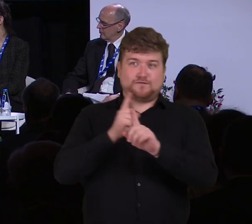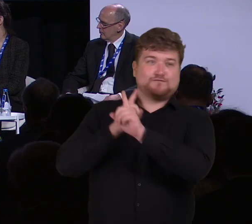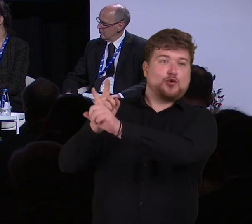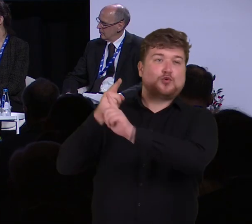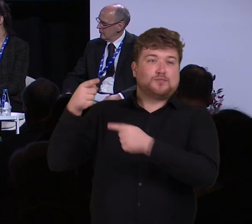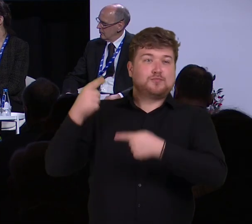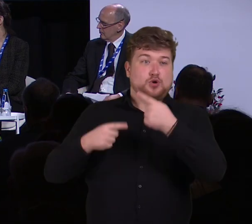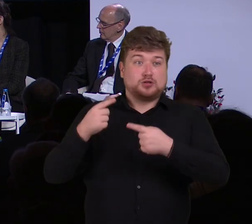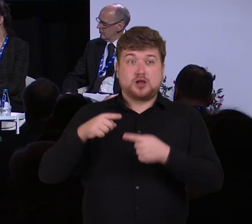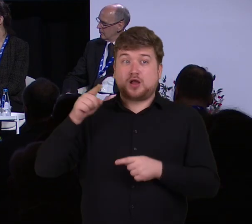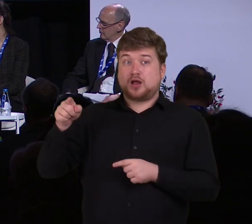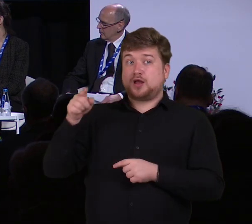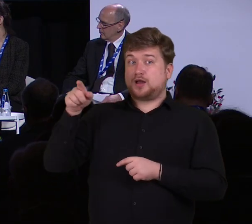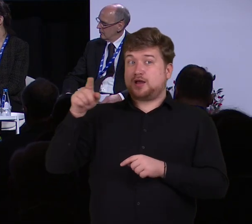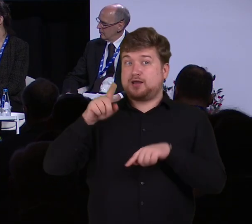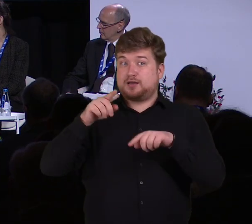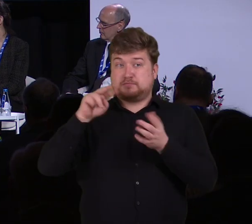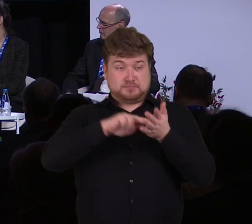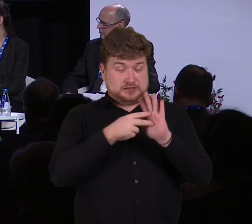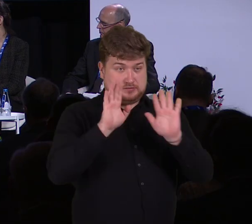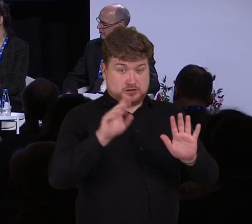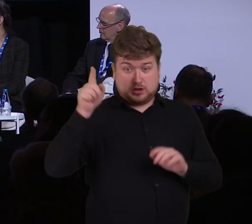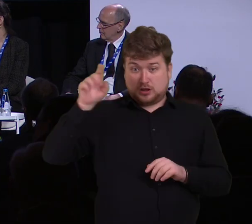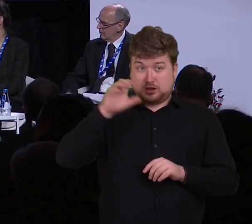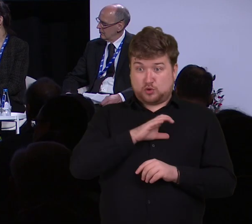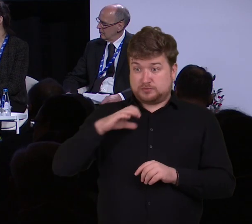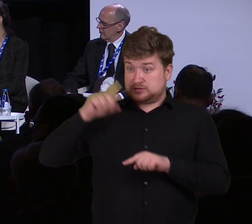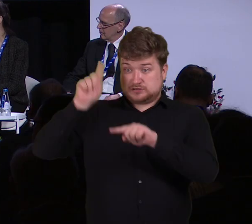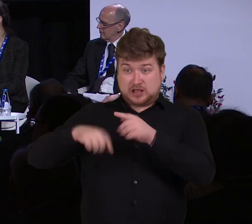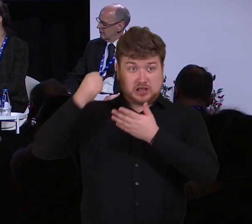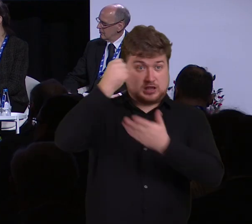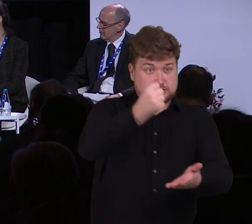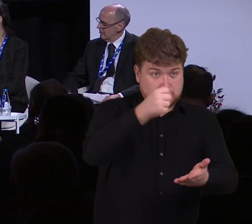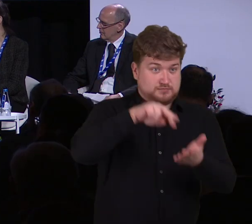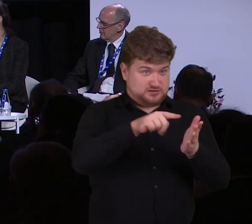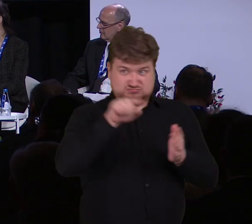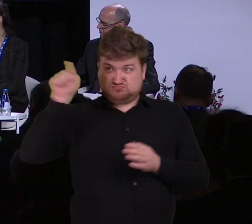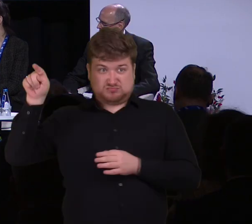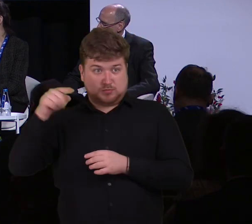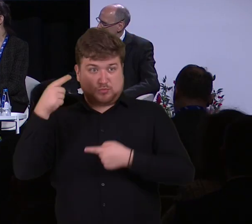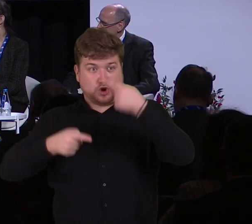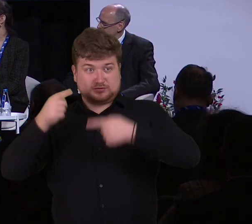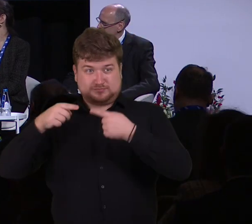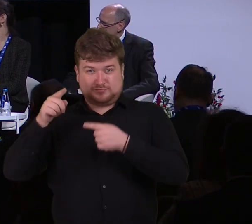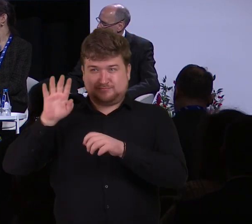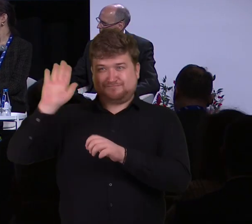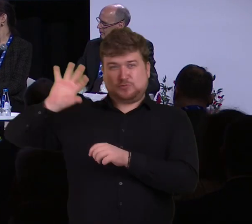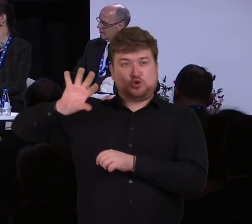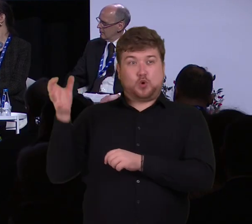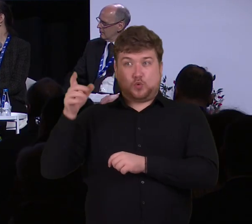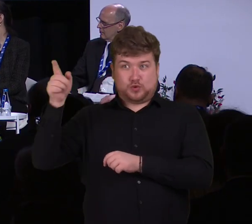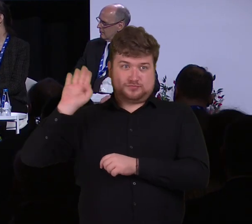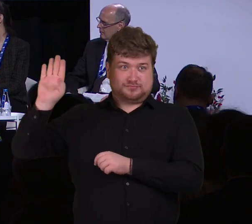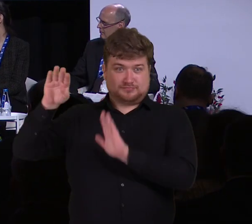support, or also the topic regarding housing, which sometimes are not covered by European funds. That